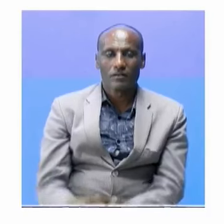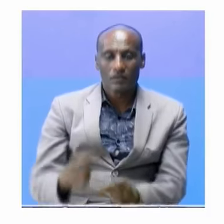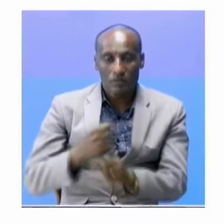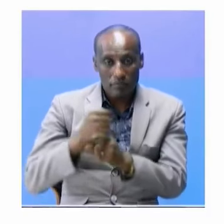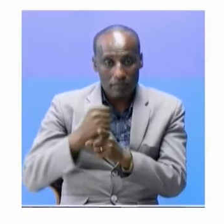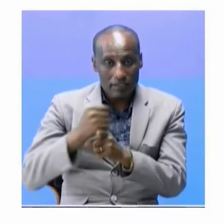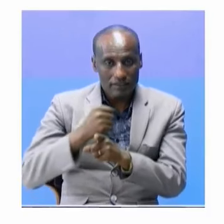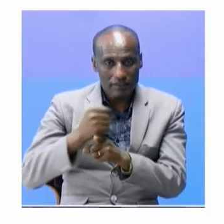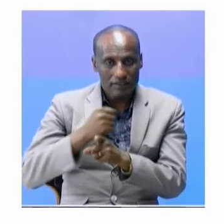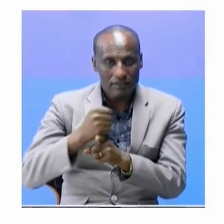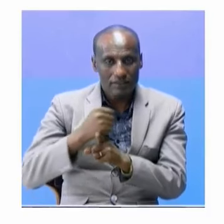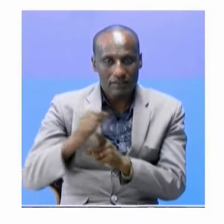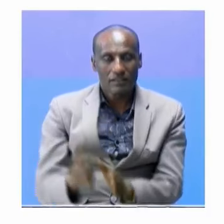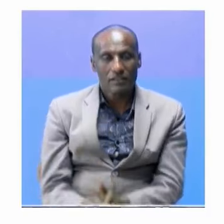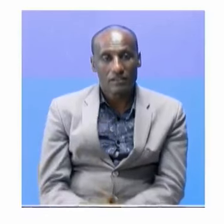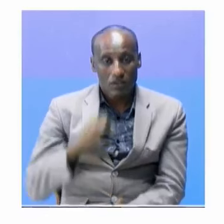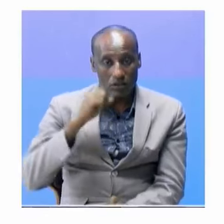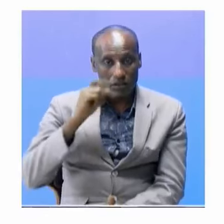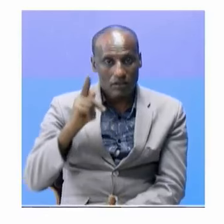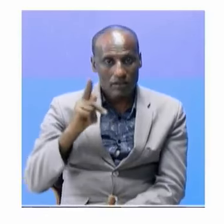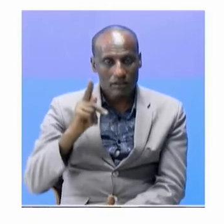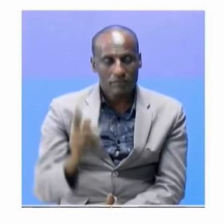Practice. Okay.